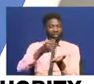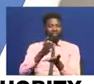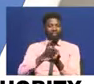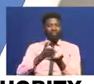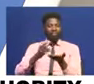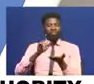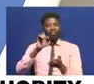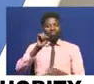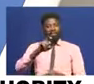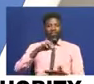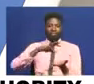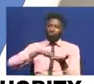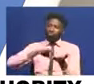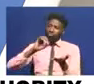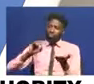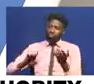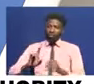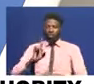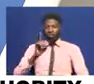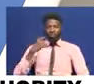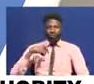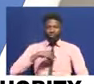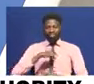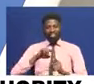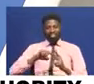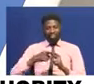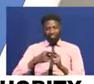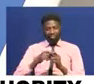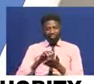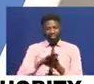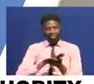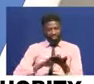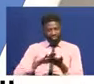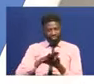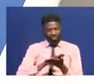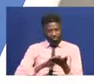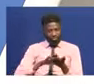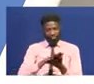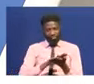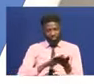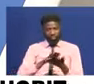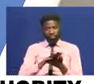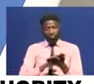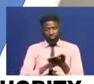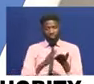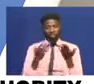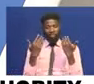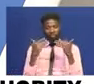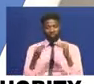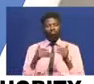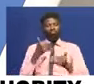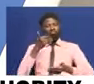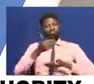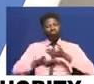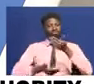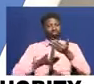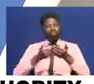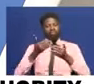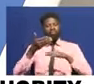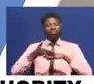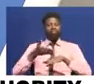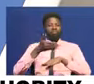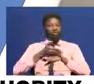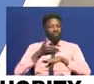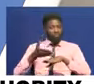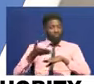So we start with a lower level of benefits and enhance it as we go along based on utilization and based